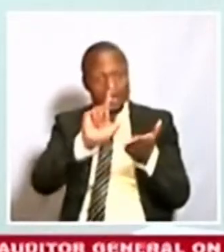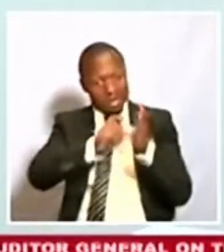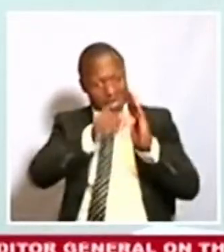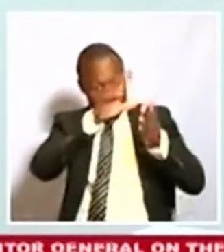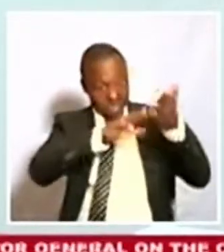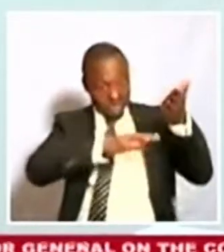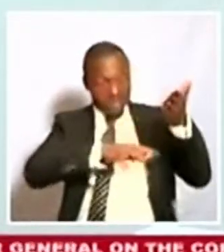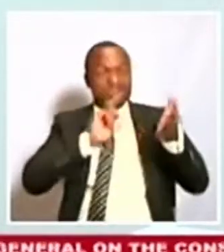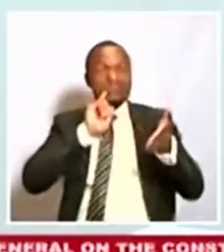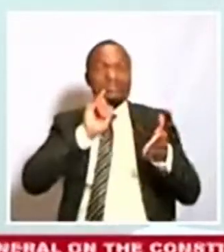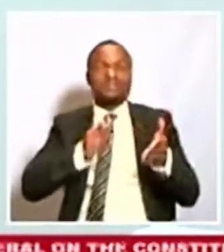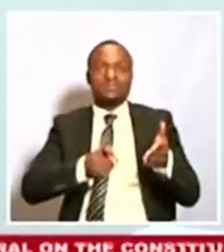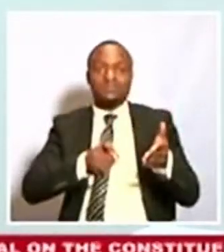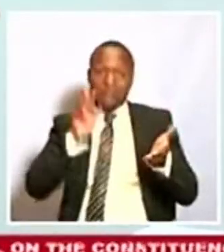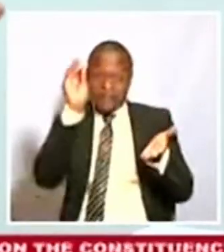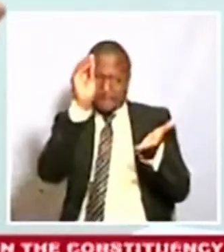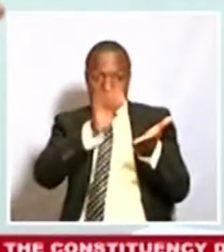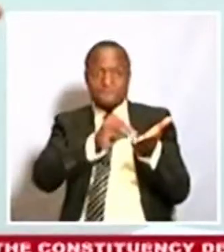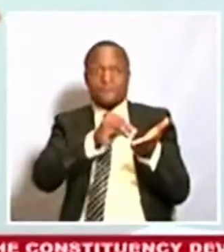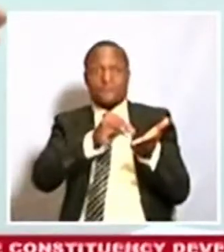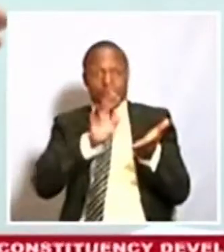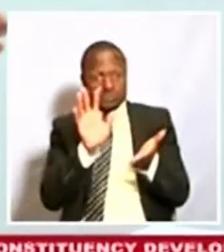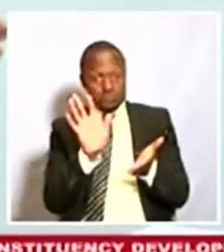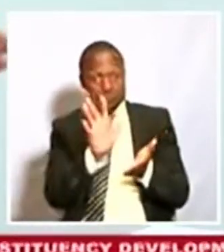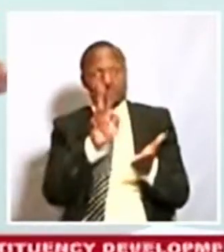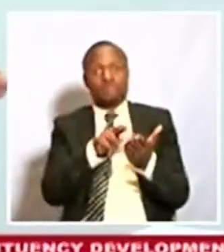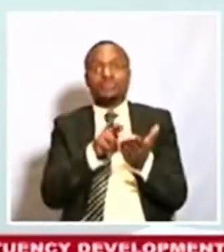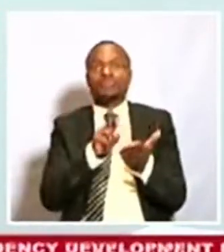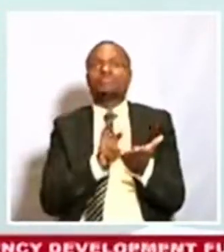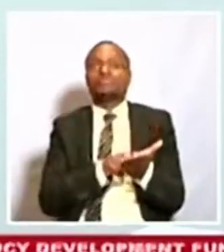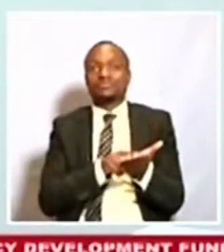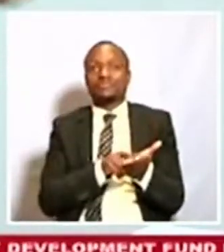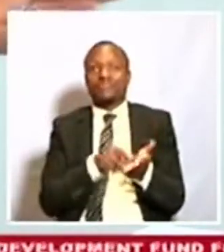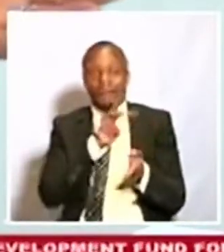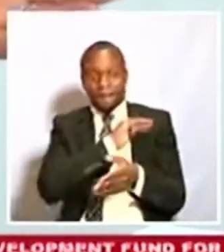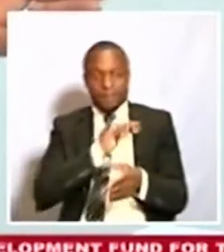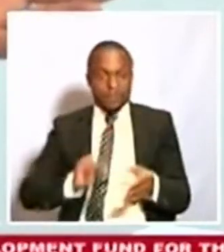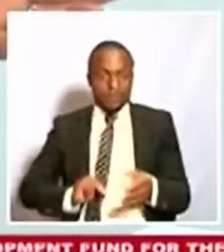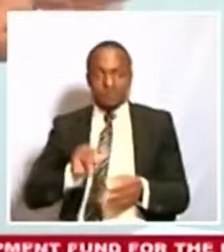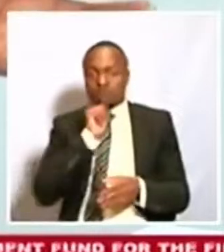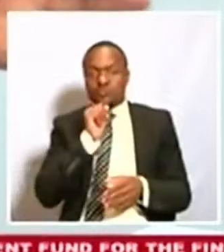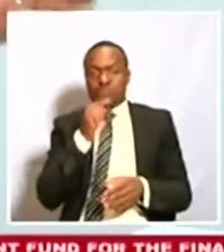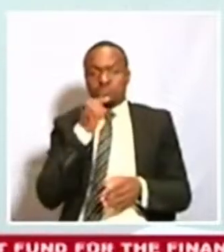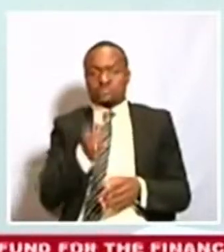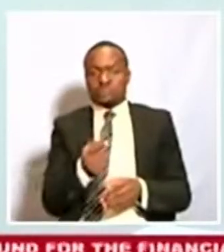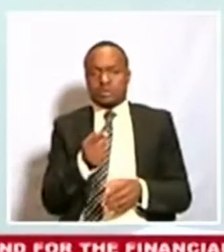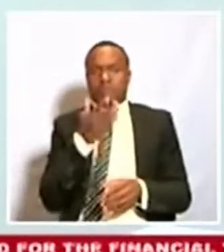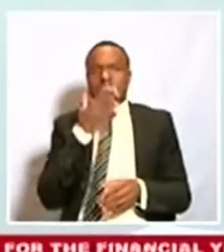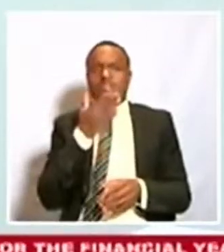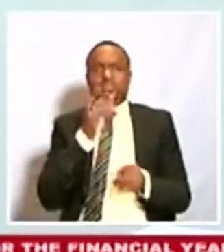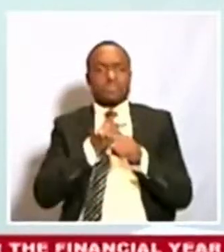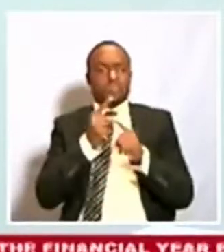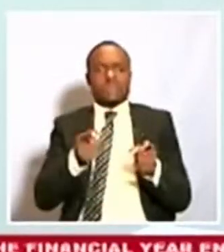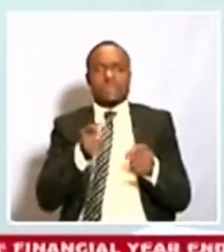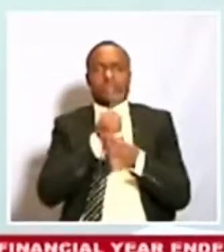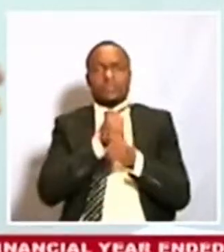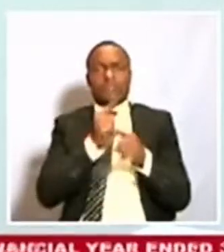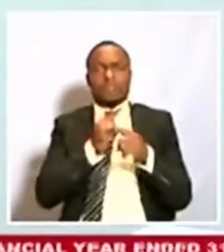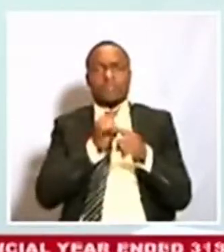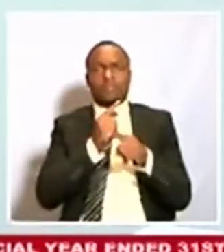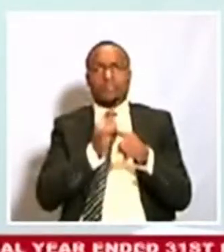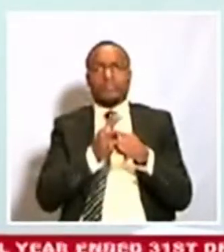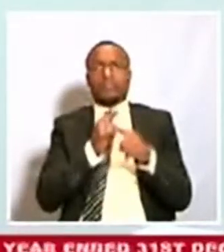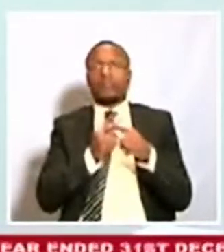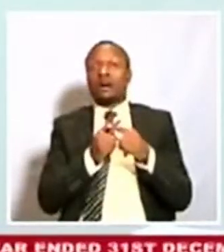be put on your report, so that members would not say, but why did you do this? You must be able